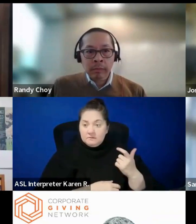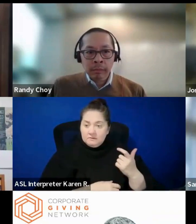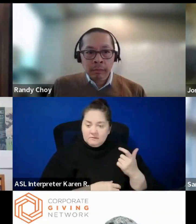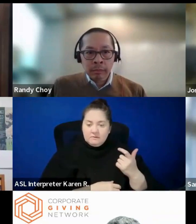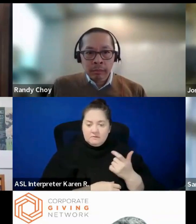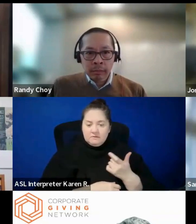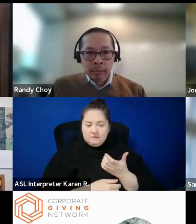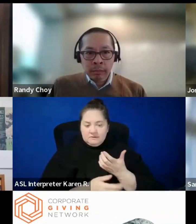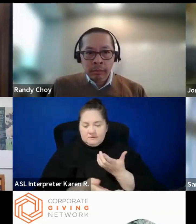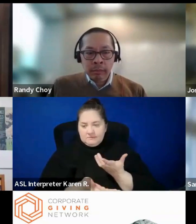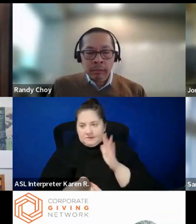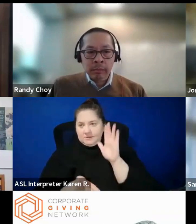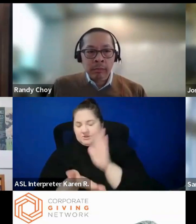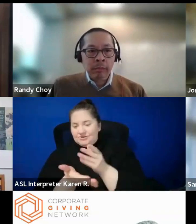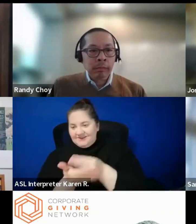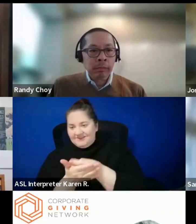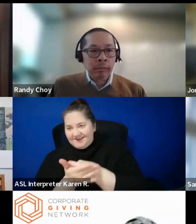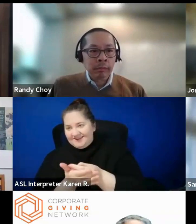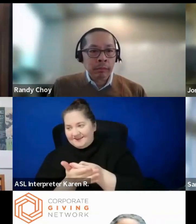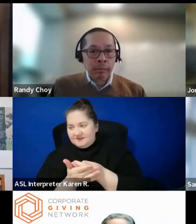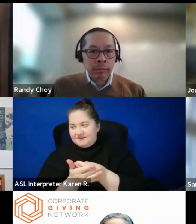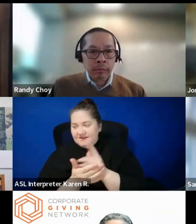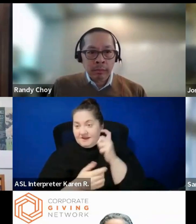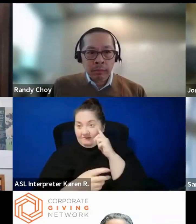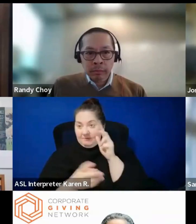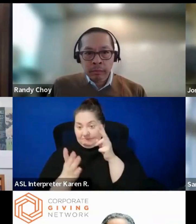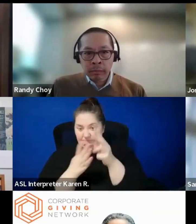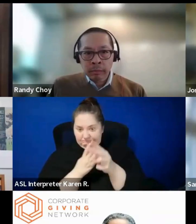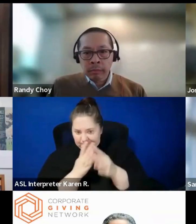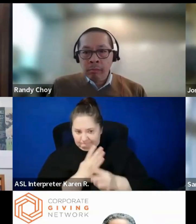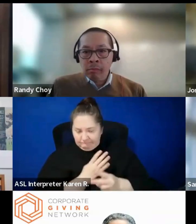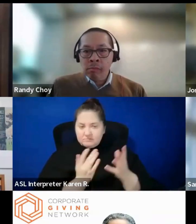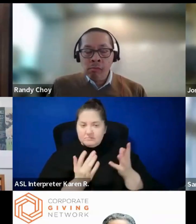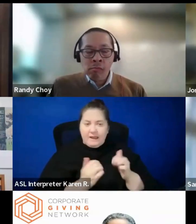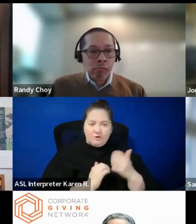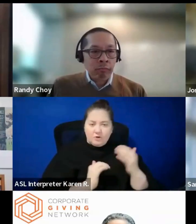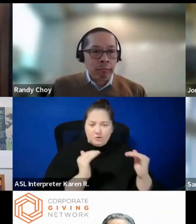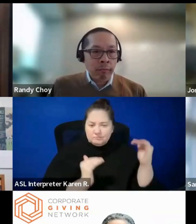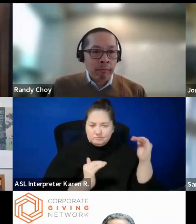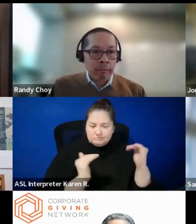decreased funding that we're seeing governmentally across the arts?